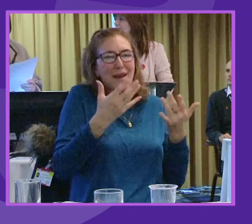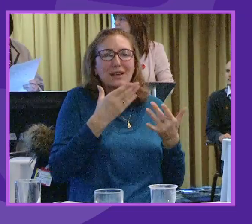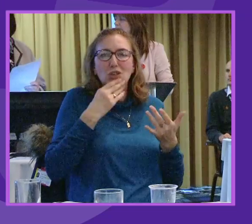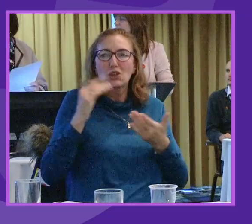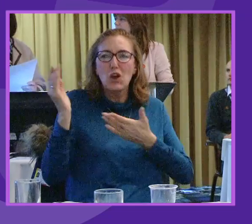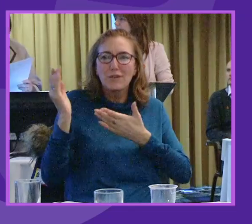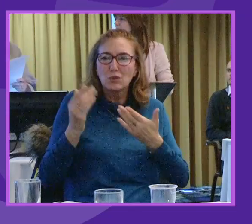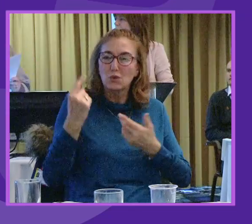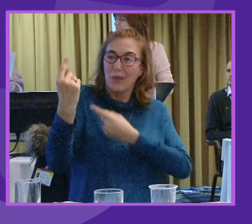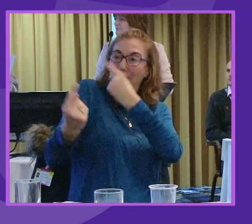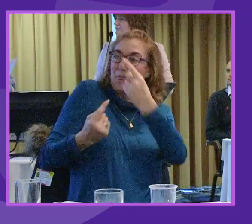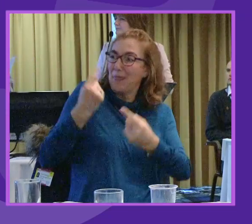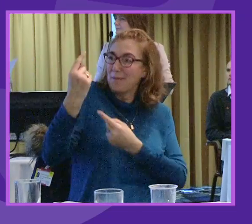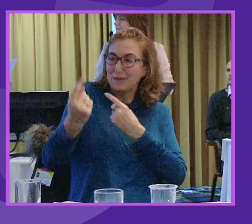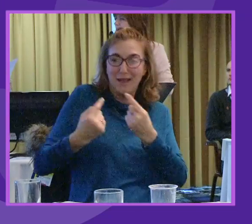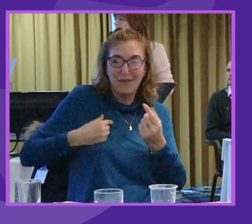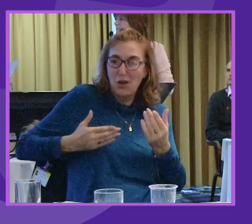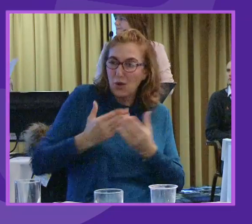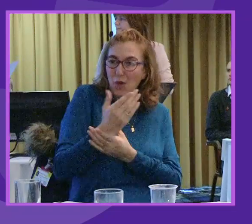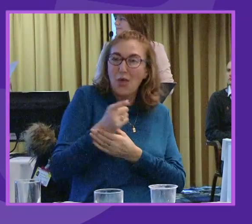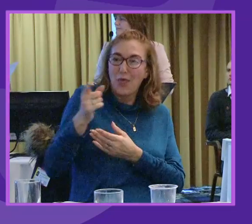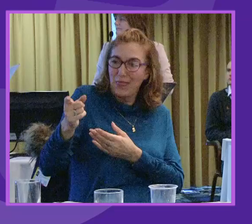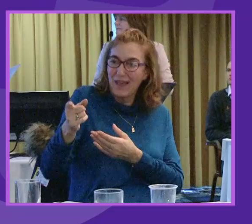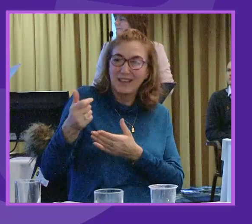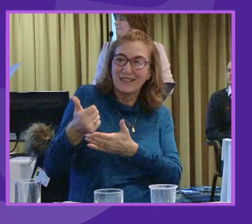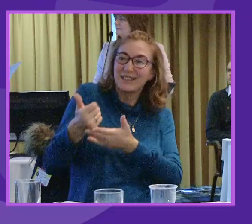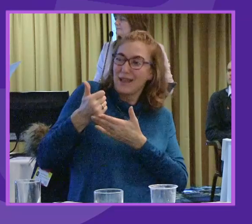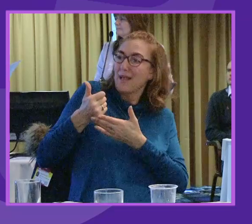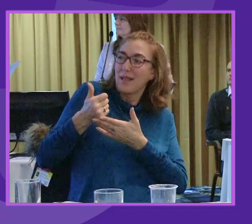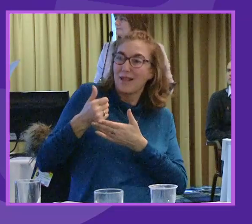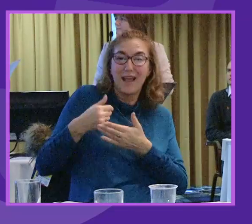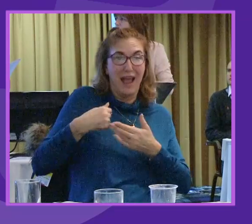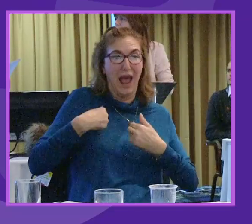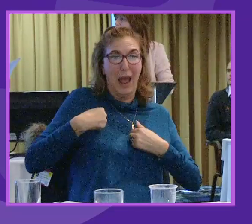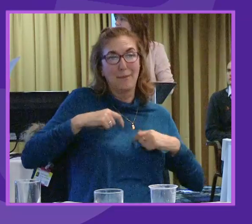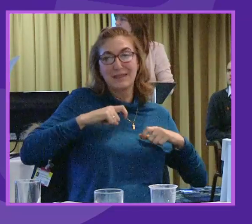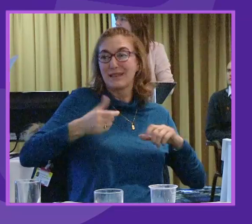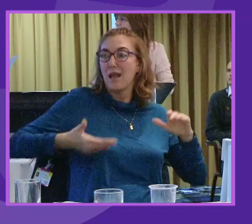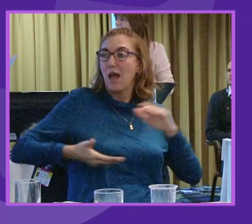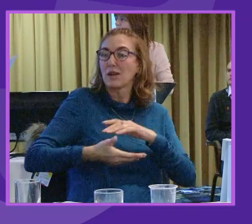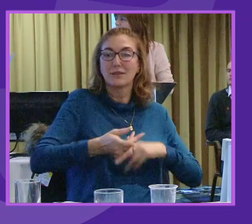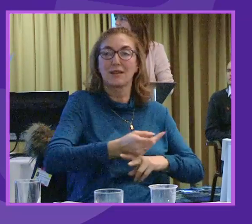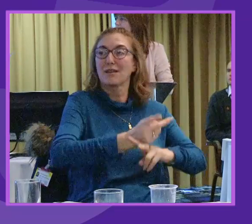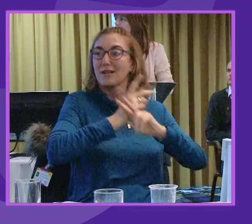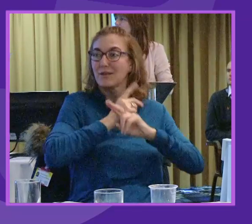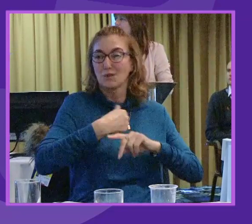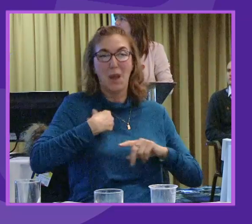been on my journey with me and continue to be on my journey because I'm still in services. I'm still a patient.